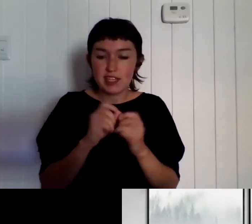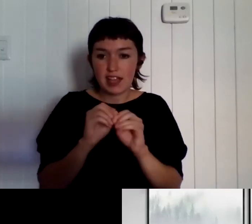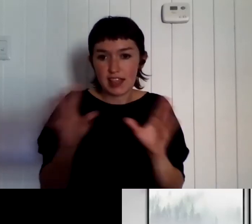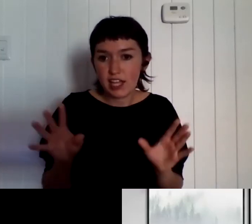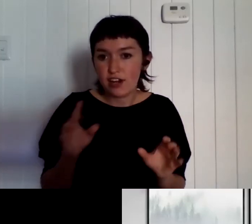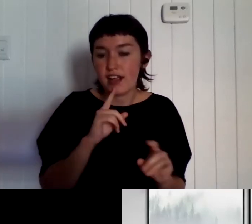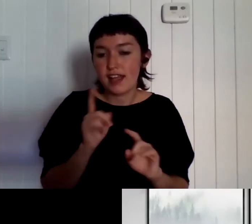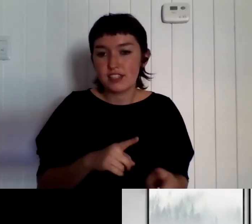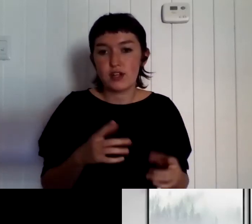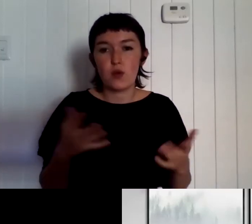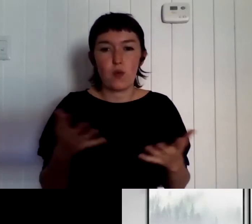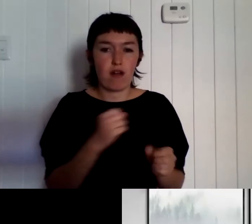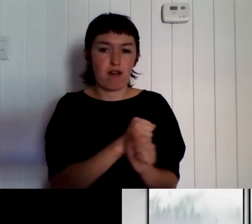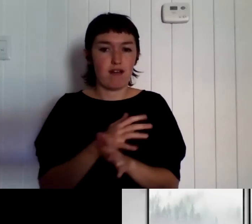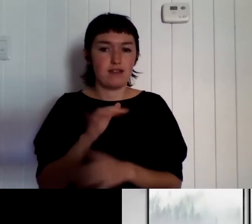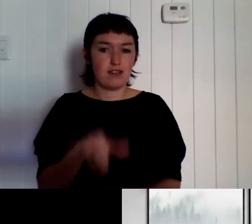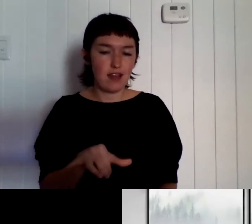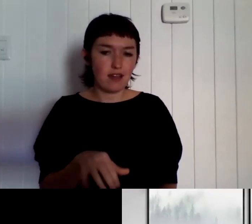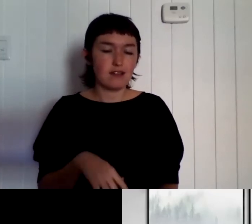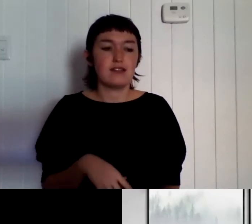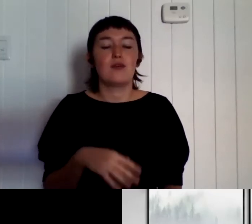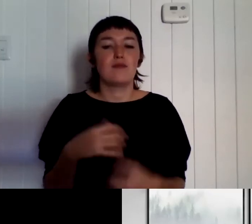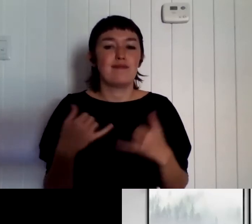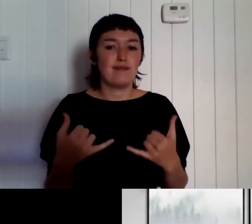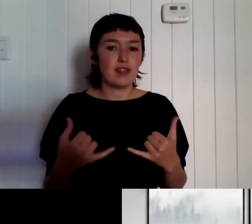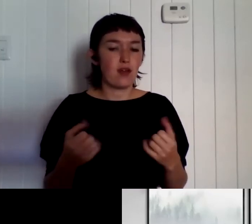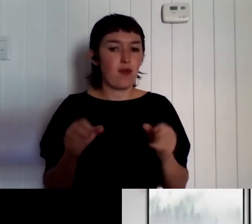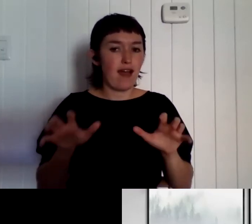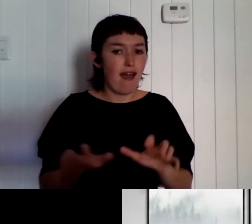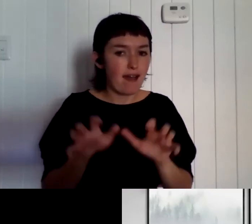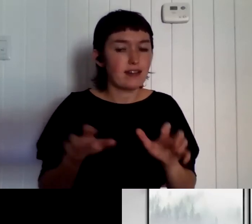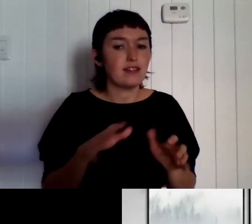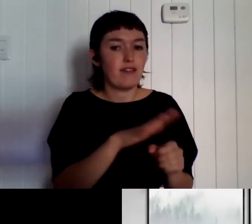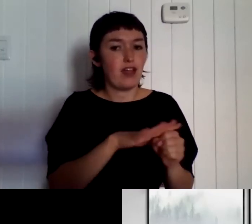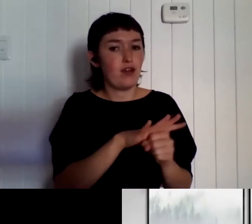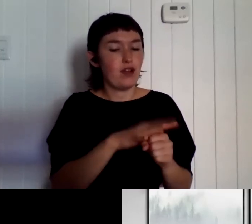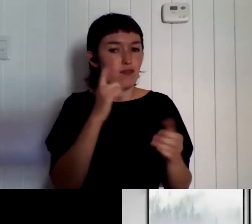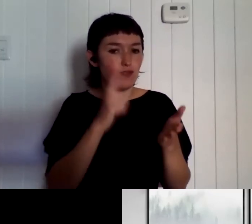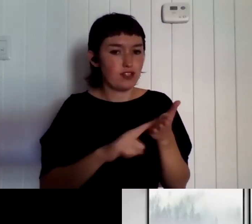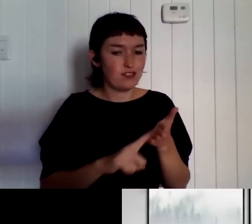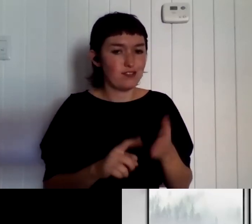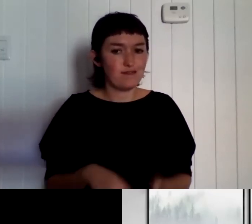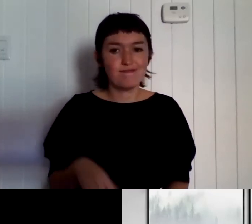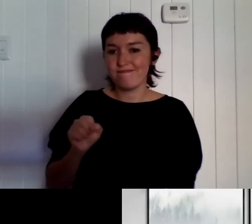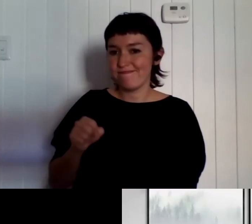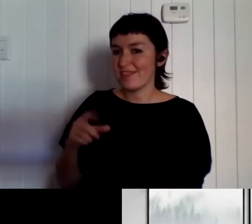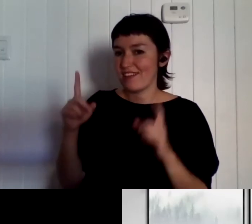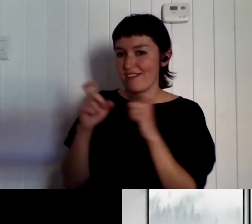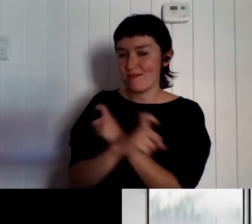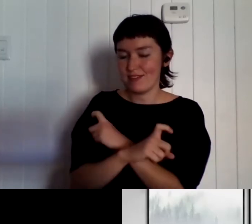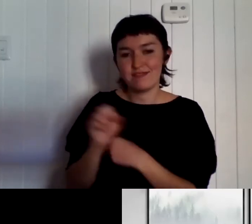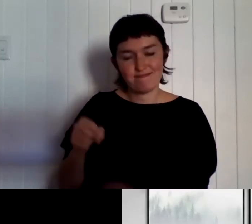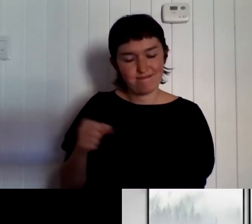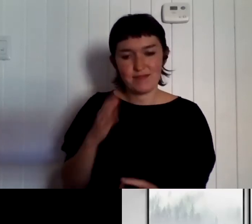And so that's an active area of research that will probably be ongoing for a while. Long time. Yeah, that's going to be a complex one for